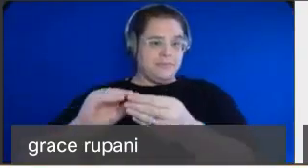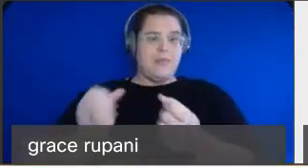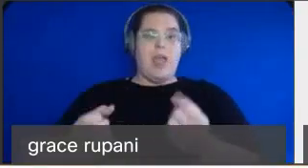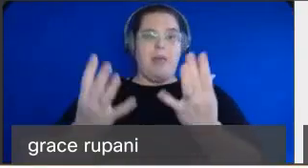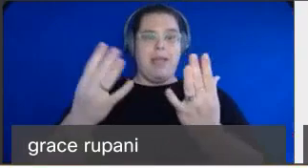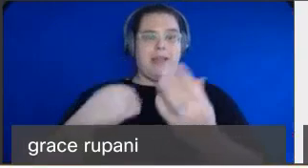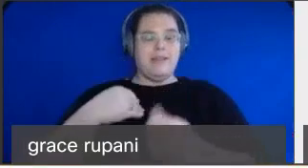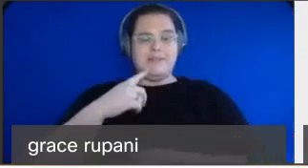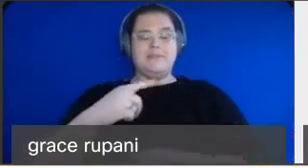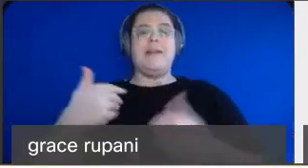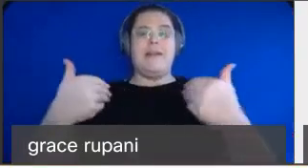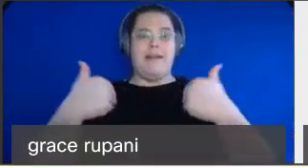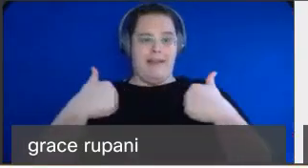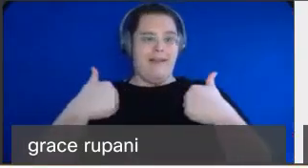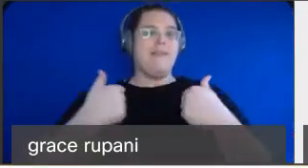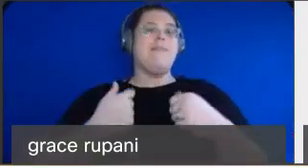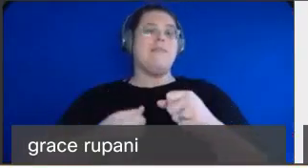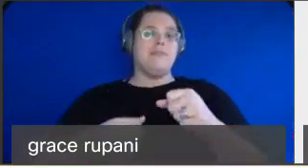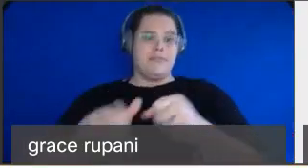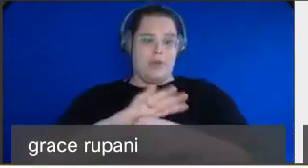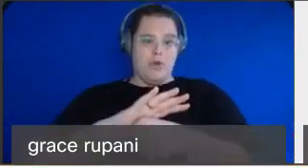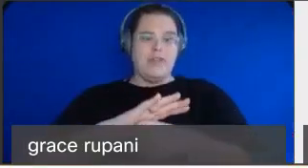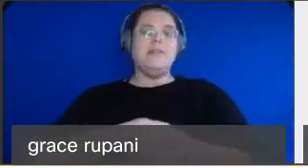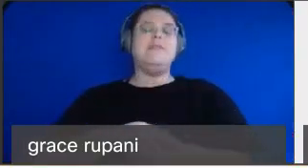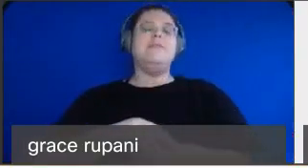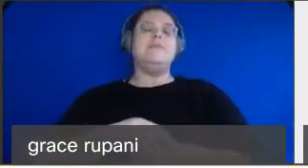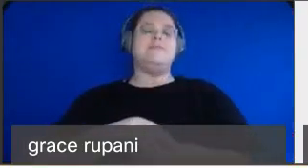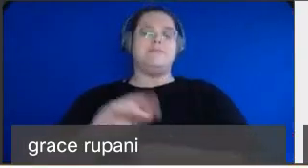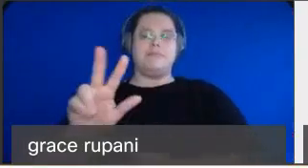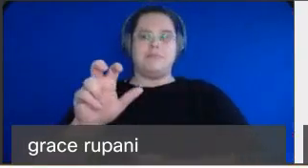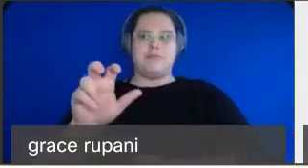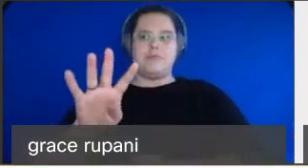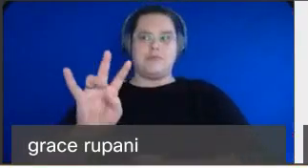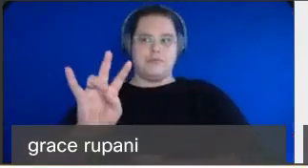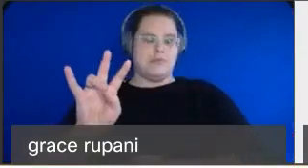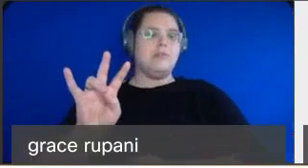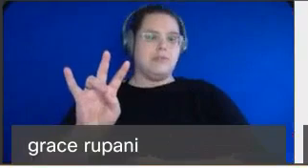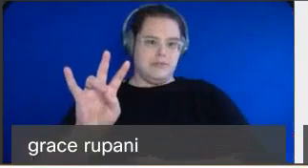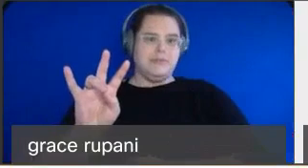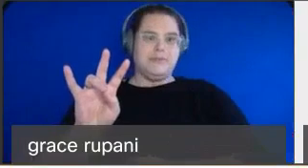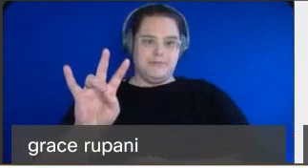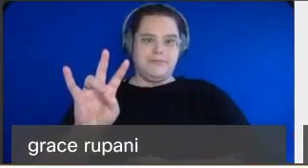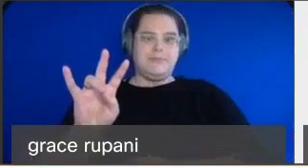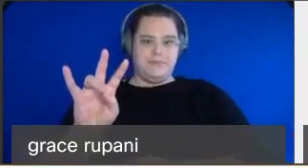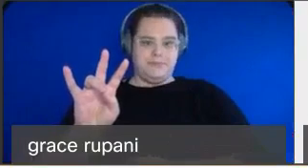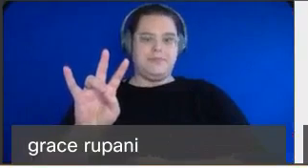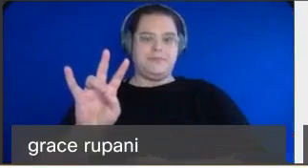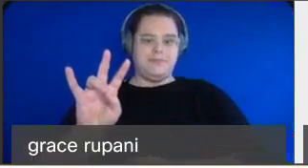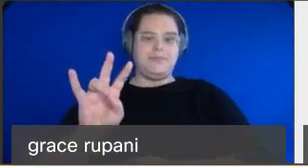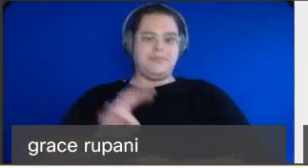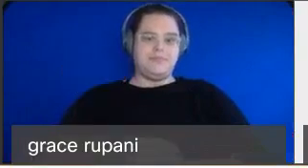is 347. One thing to note of